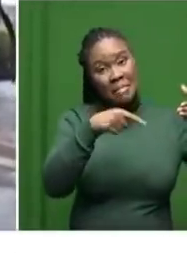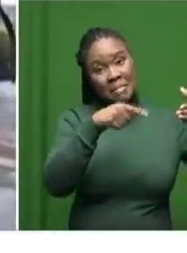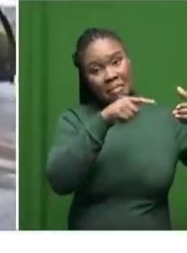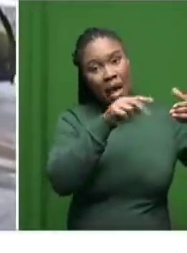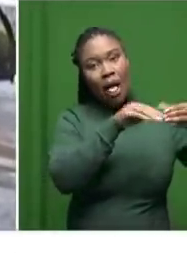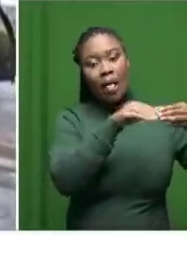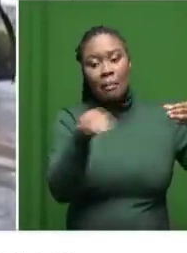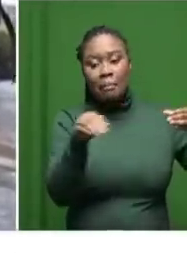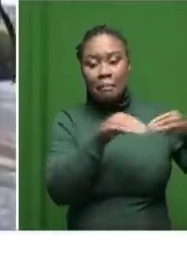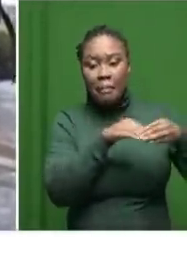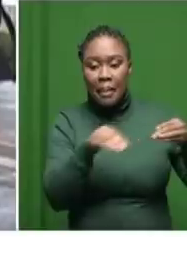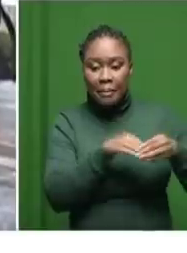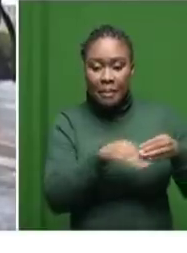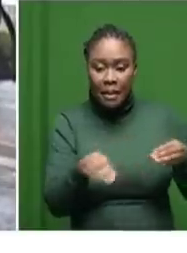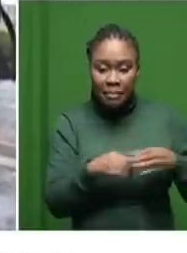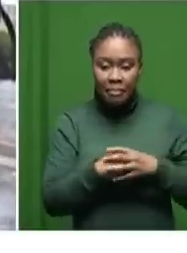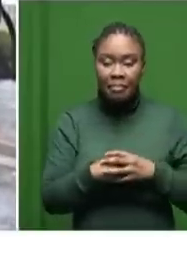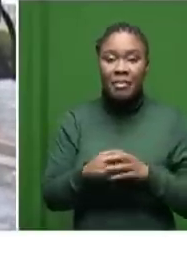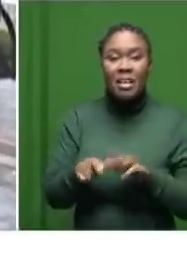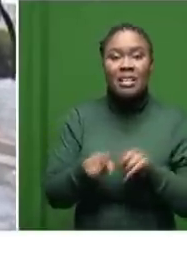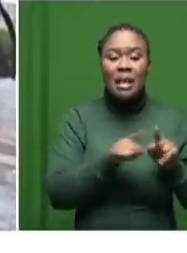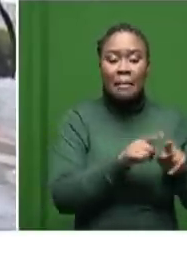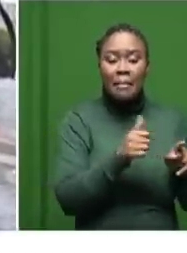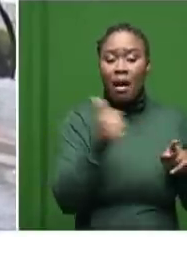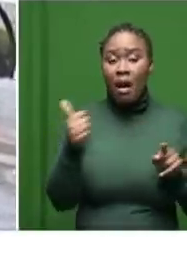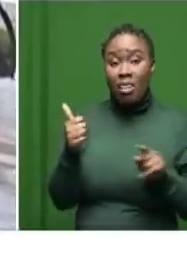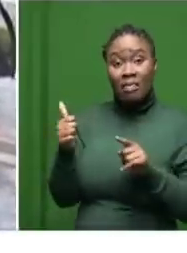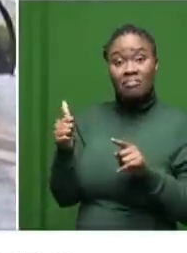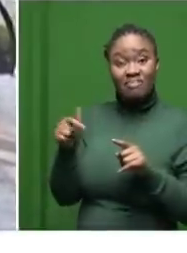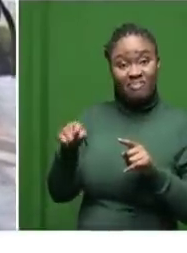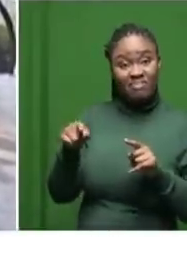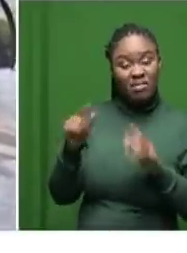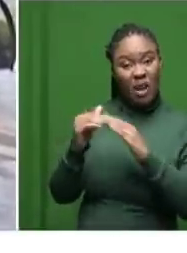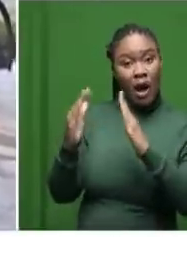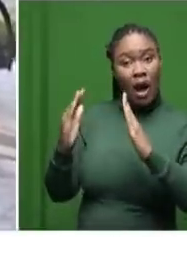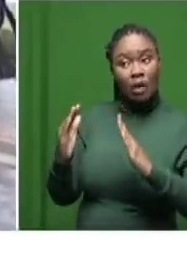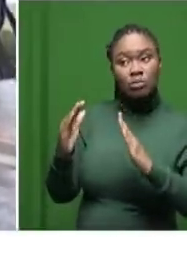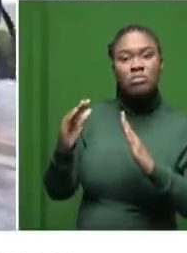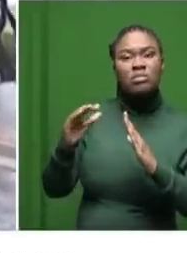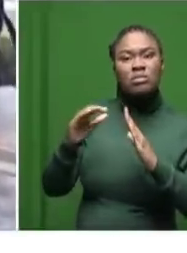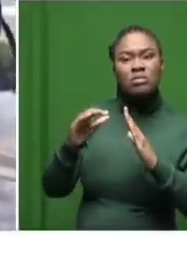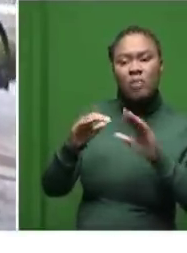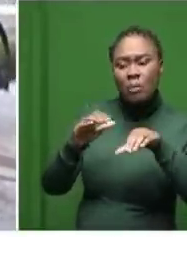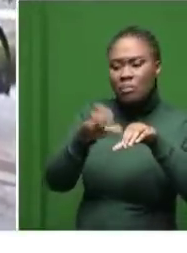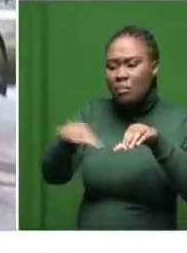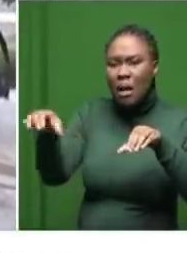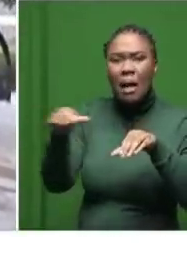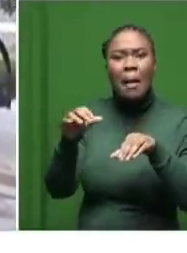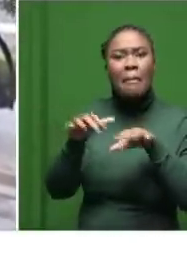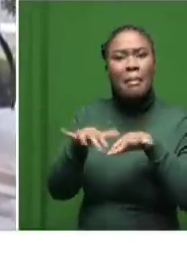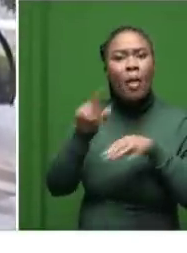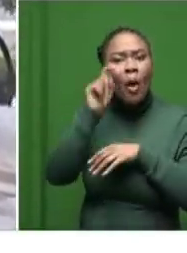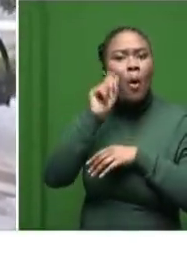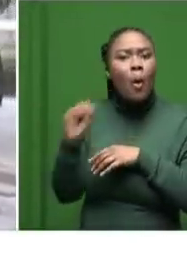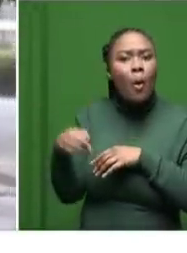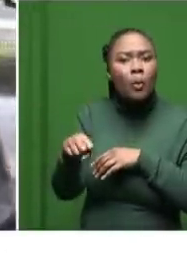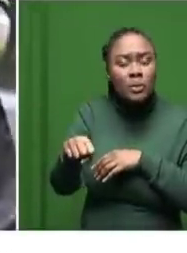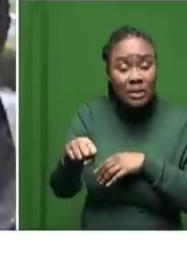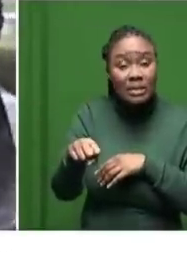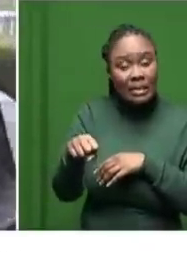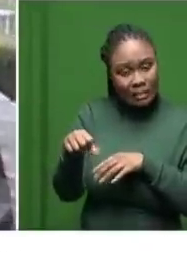were evacuated in Otongati in an old age home. The Premier of KwaZulu-Natal also issued a statement last night saying that